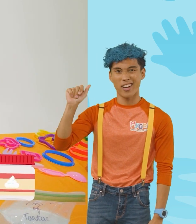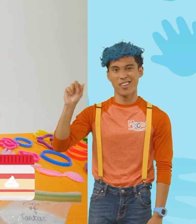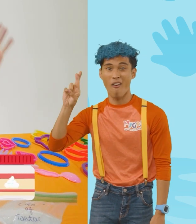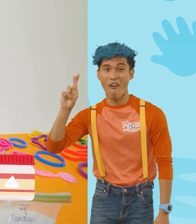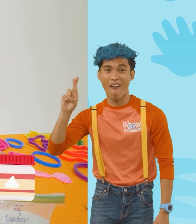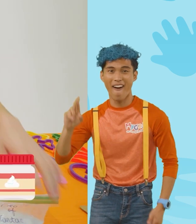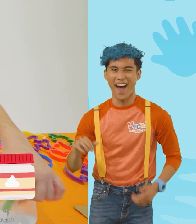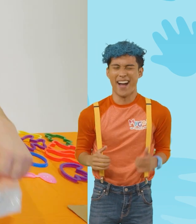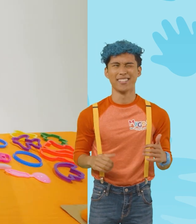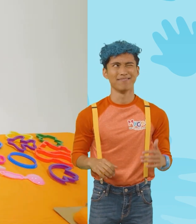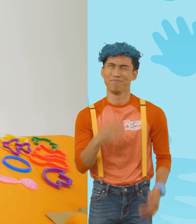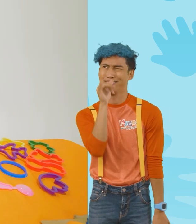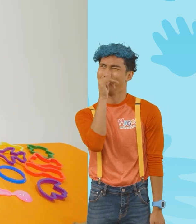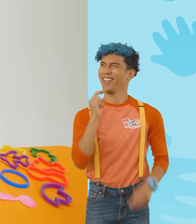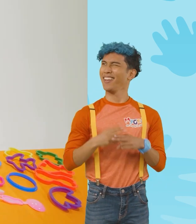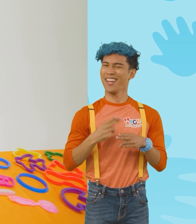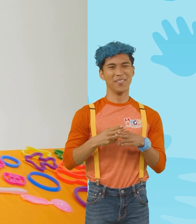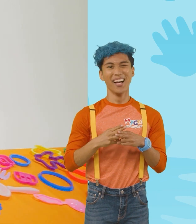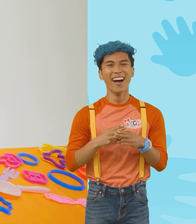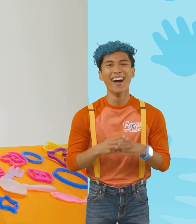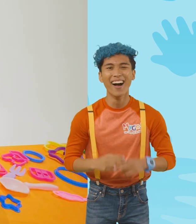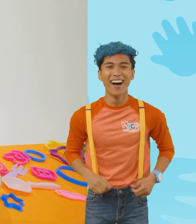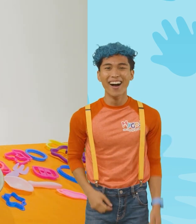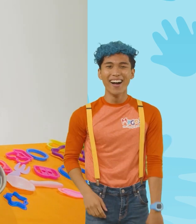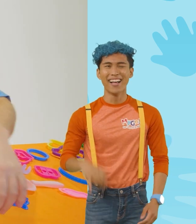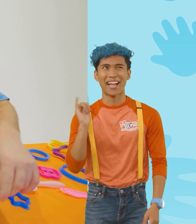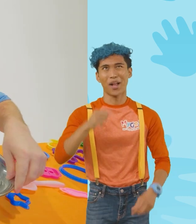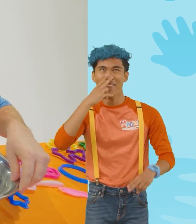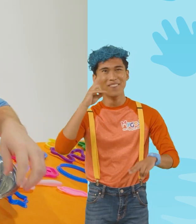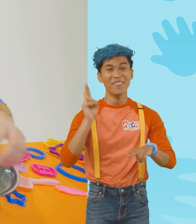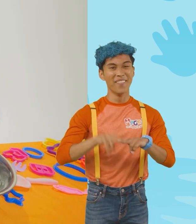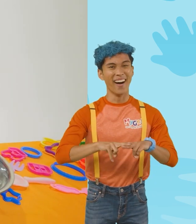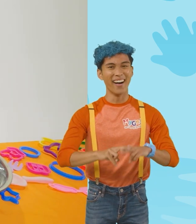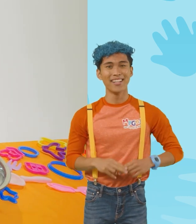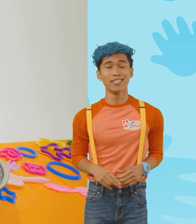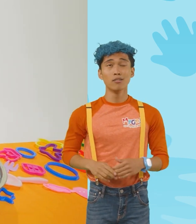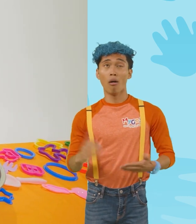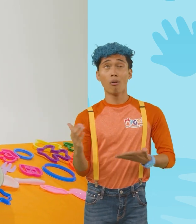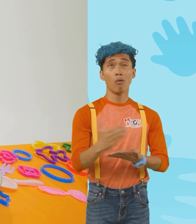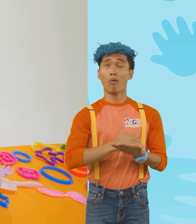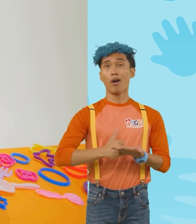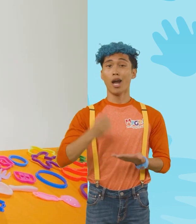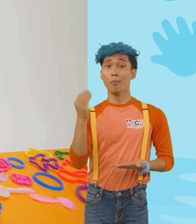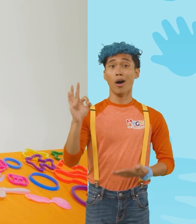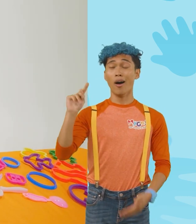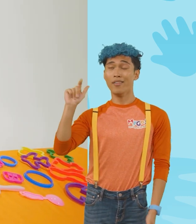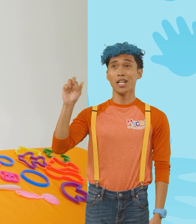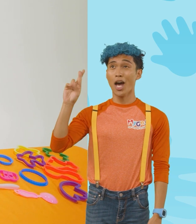tartar. What a silly name! That's so funny. Cream